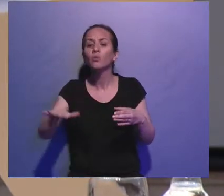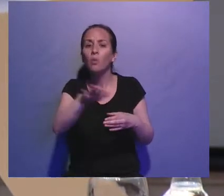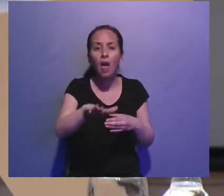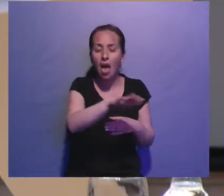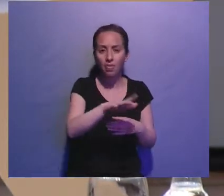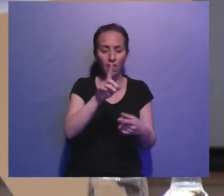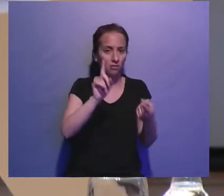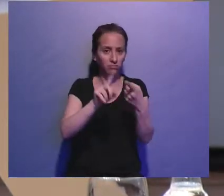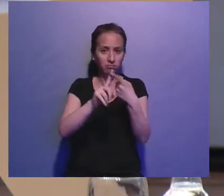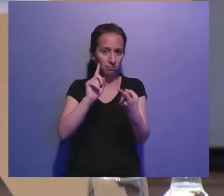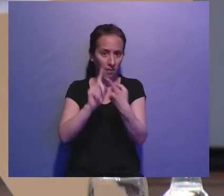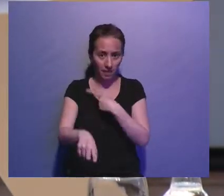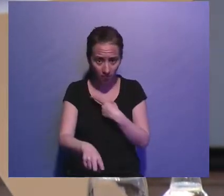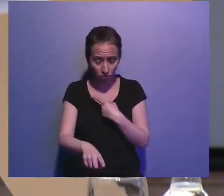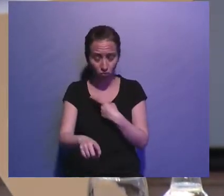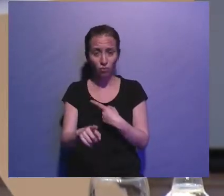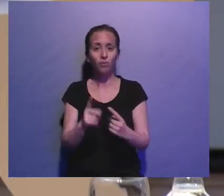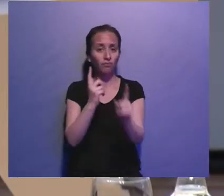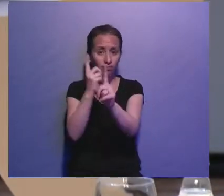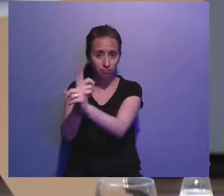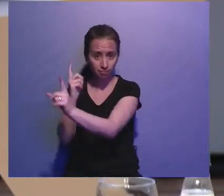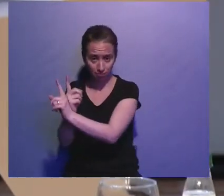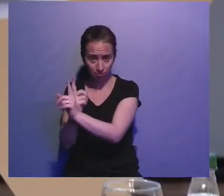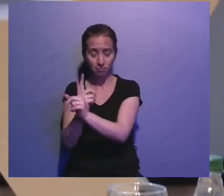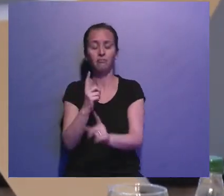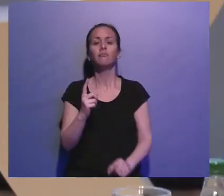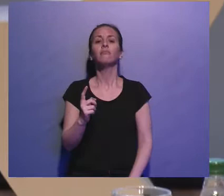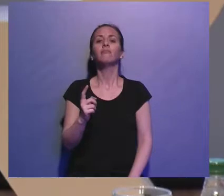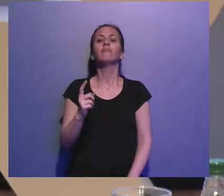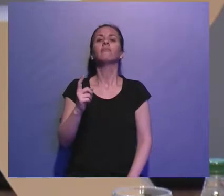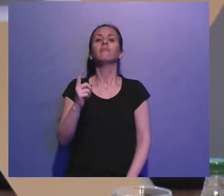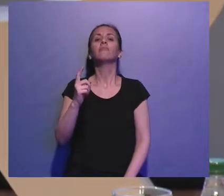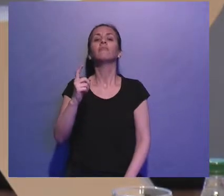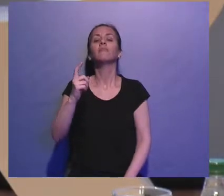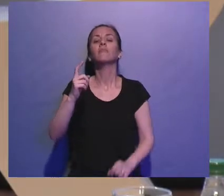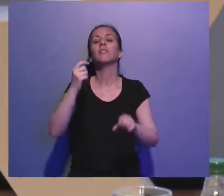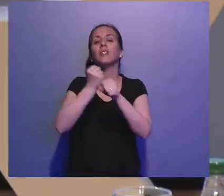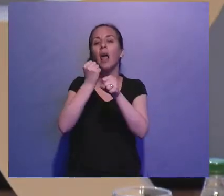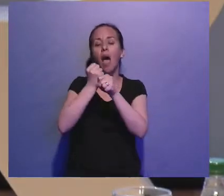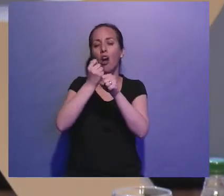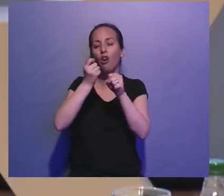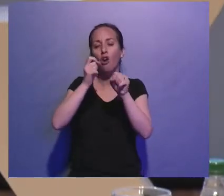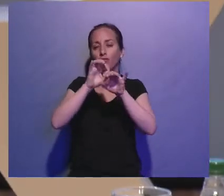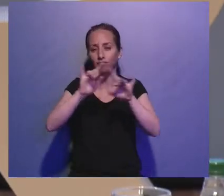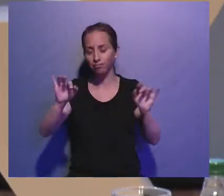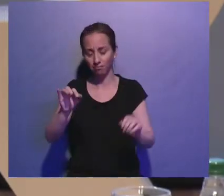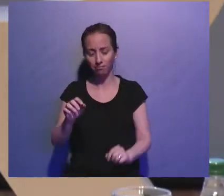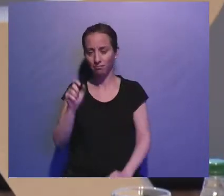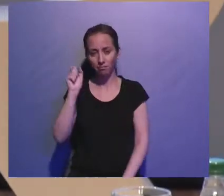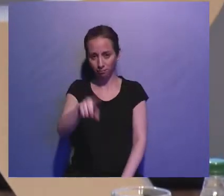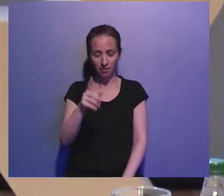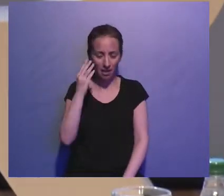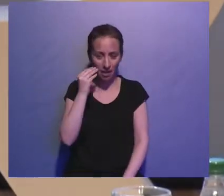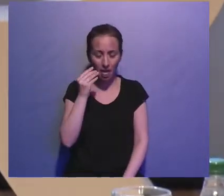Partnership, and we train and advise cities on how to launch open data policies, launch open